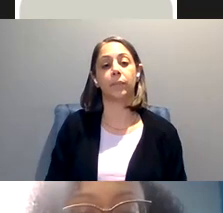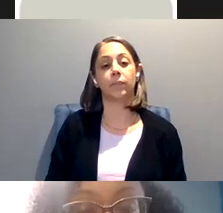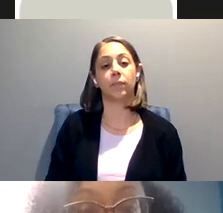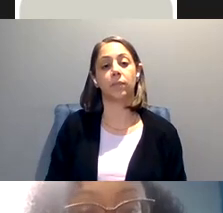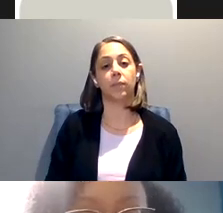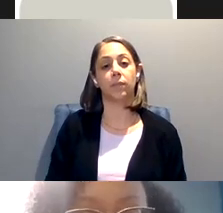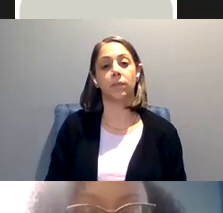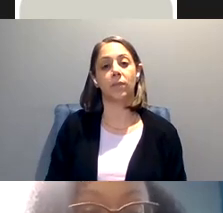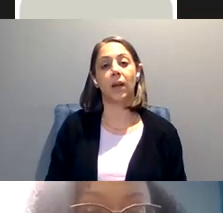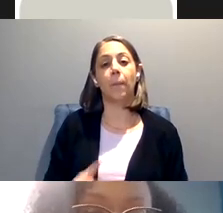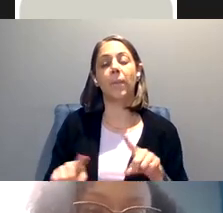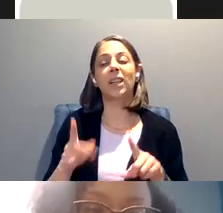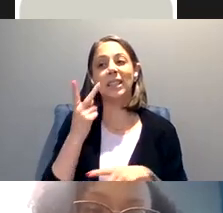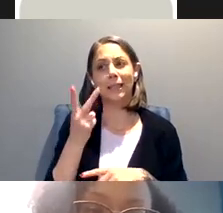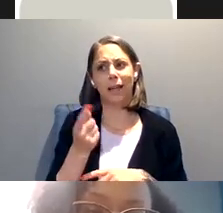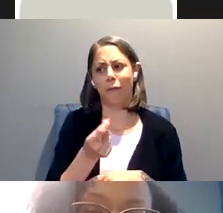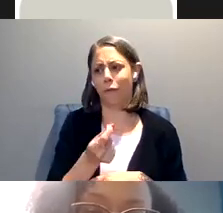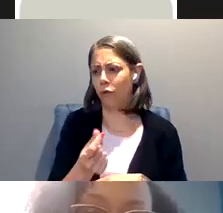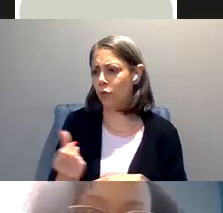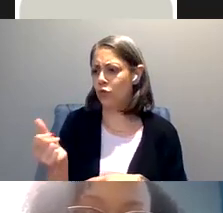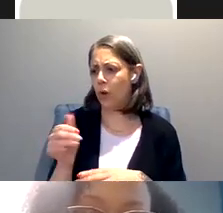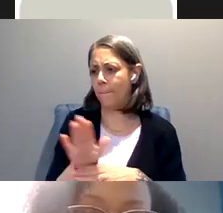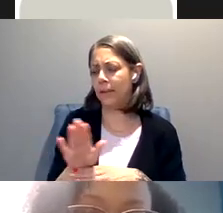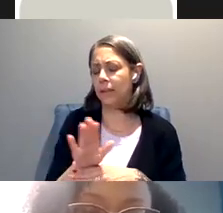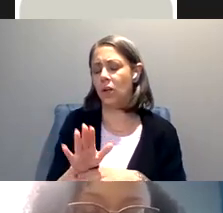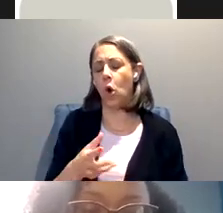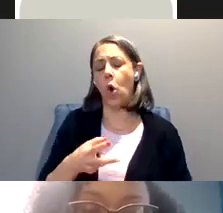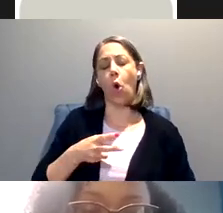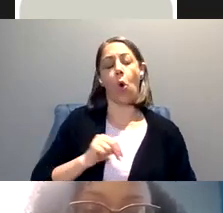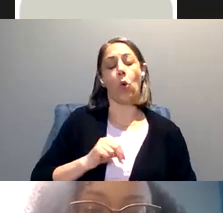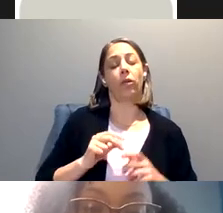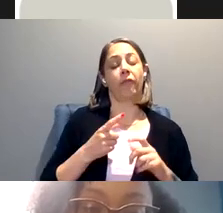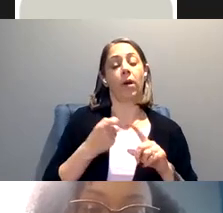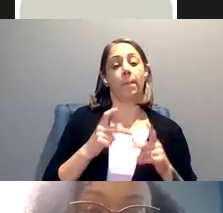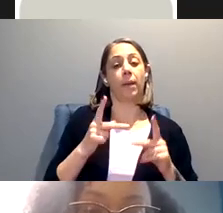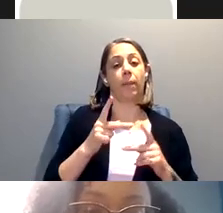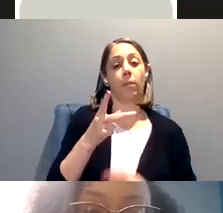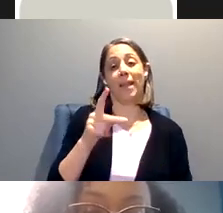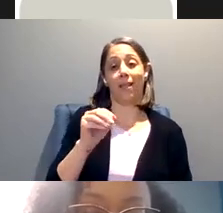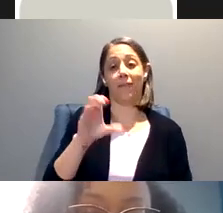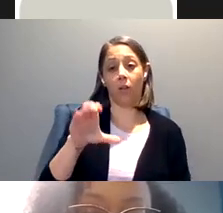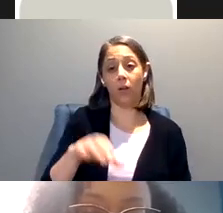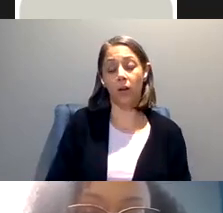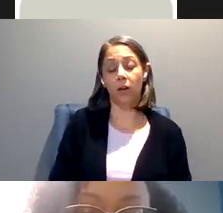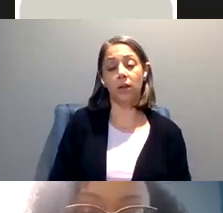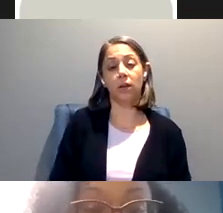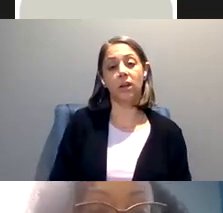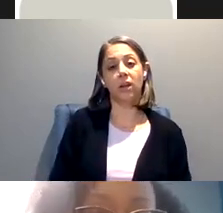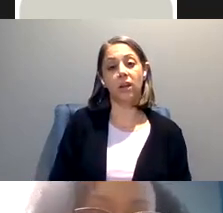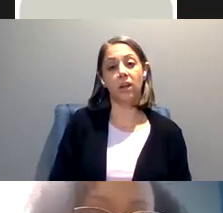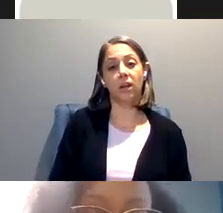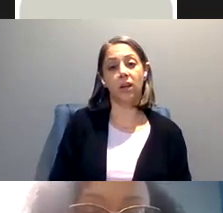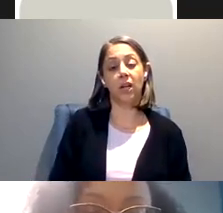are far fewer businesses that are owned by people of color. And by virtue of business ownership being